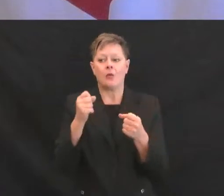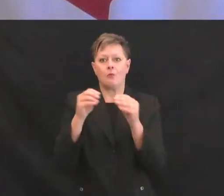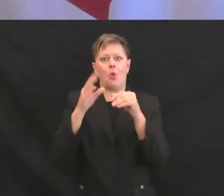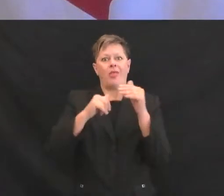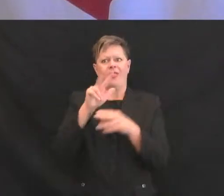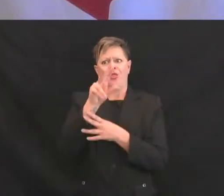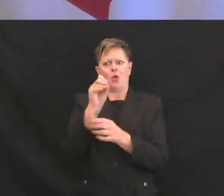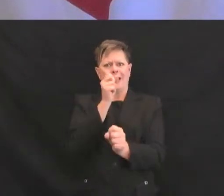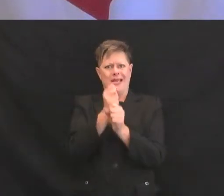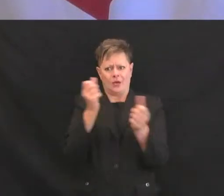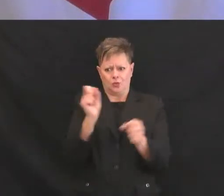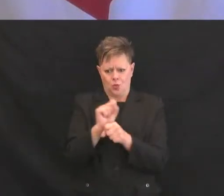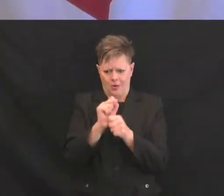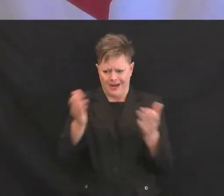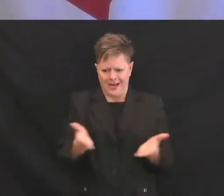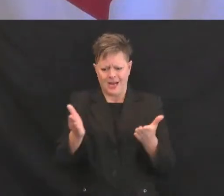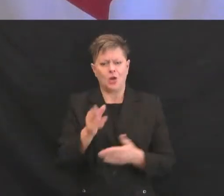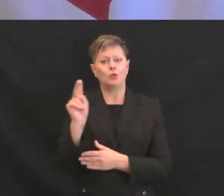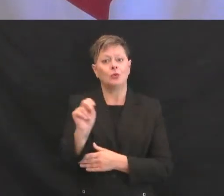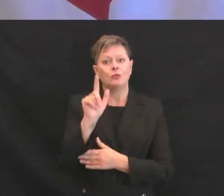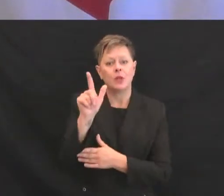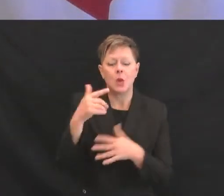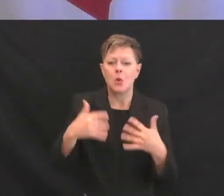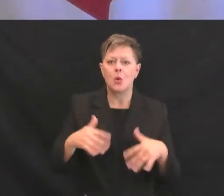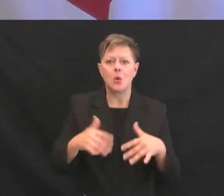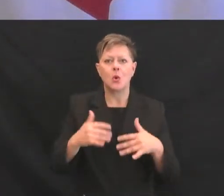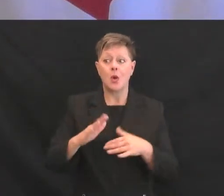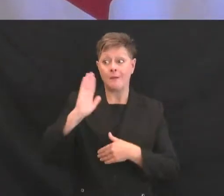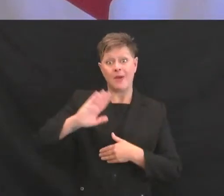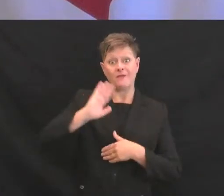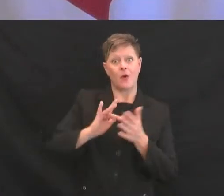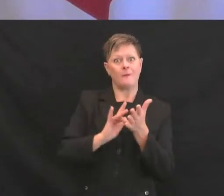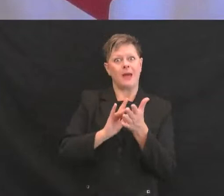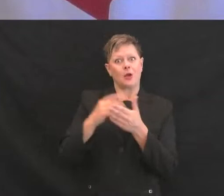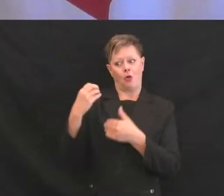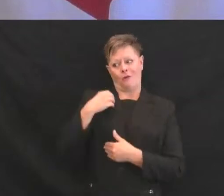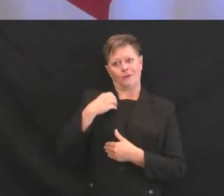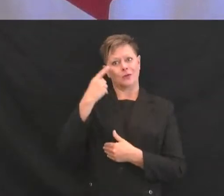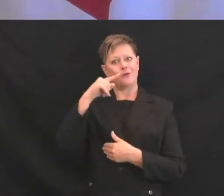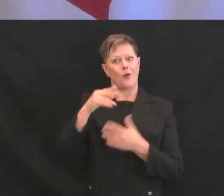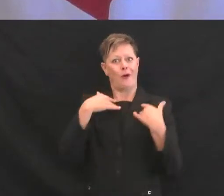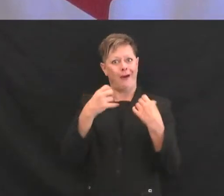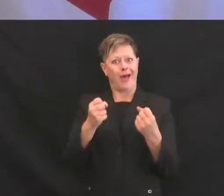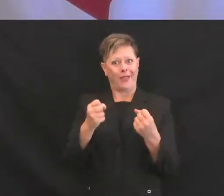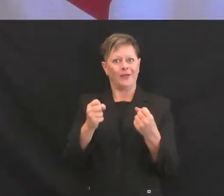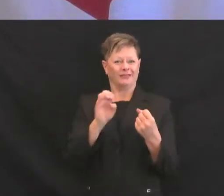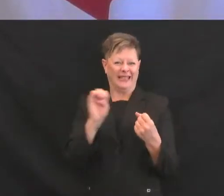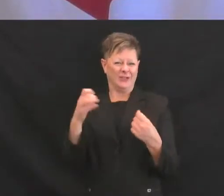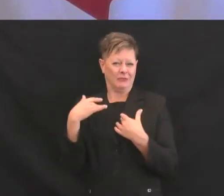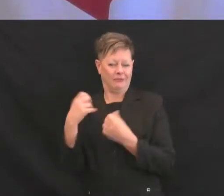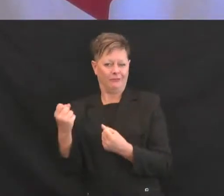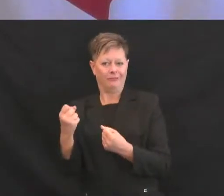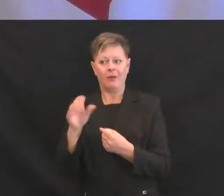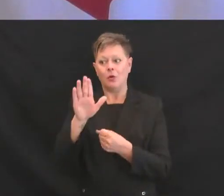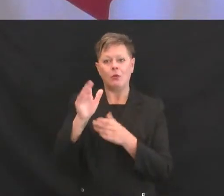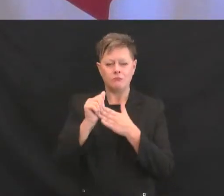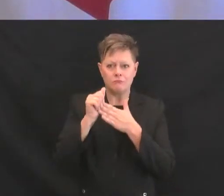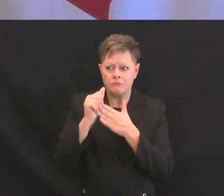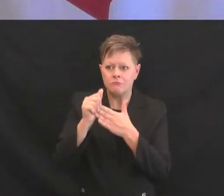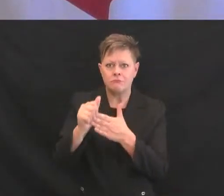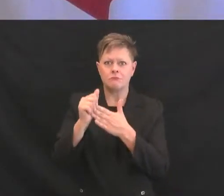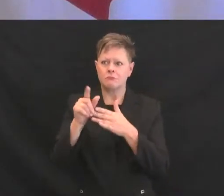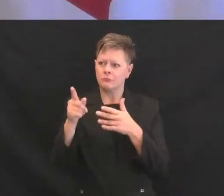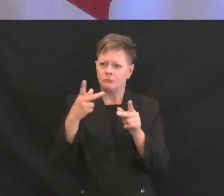of working in our province, including as a former medical officer of health with Eastern Health. Your leadership navigating